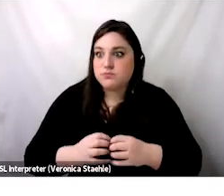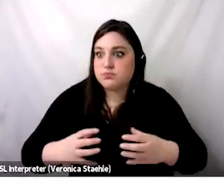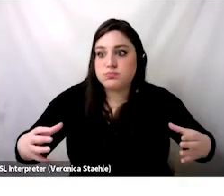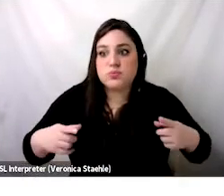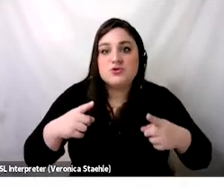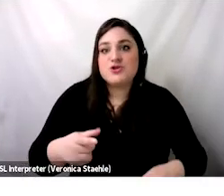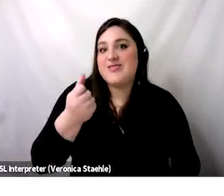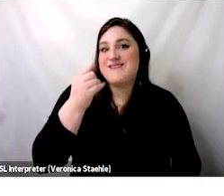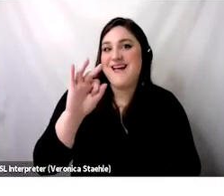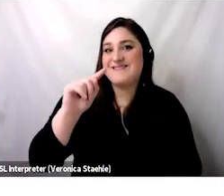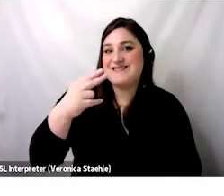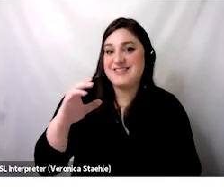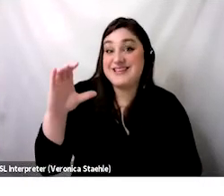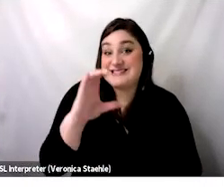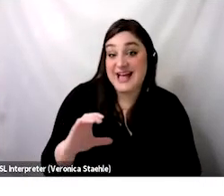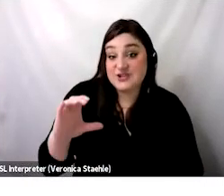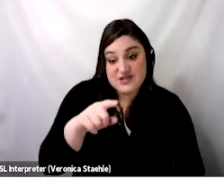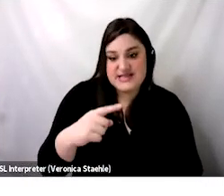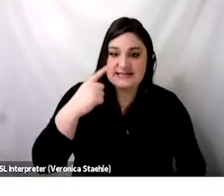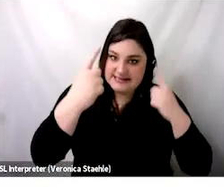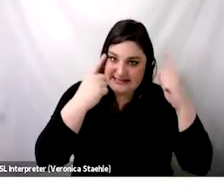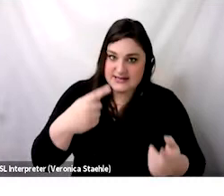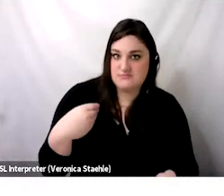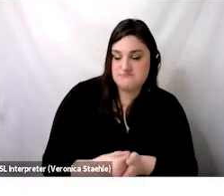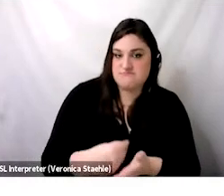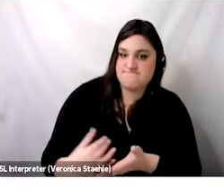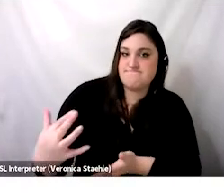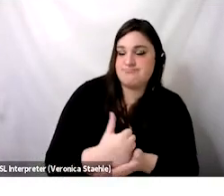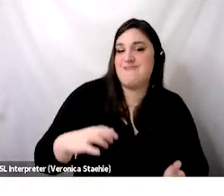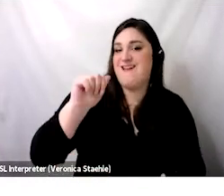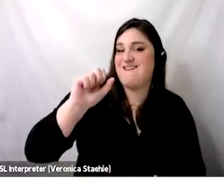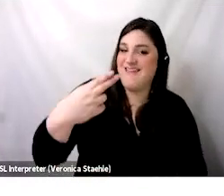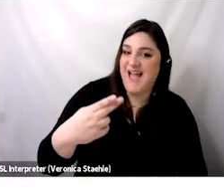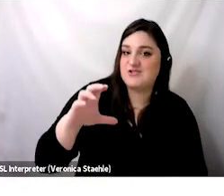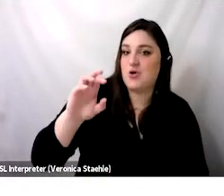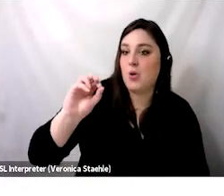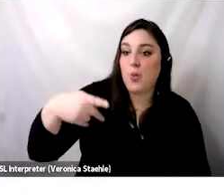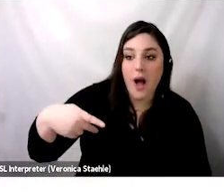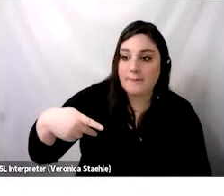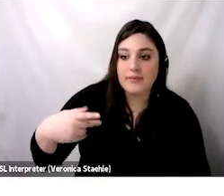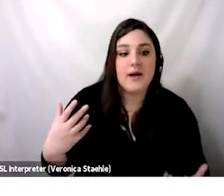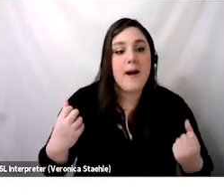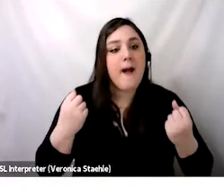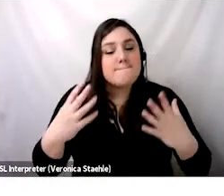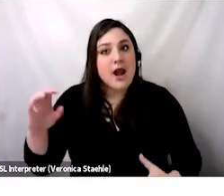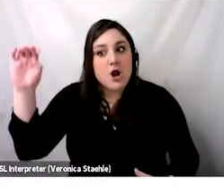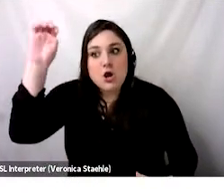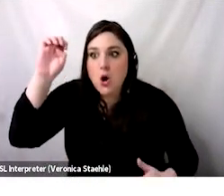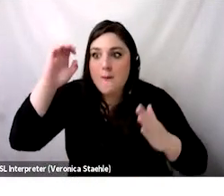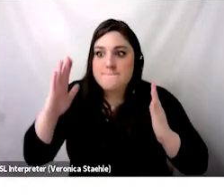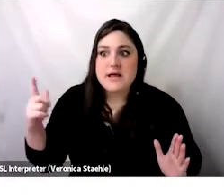a cash crop. Europeans demand so many New World